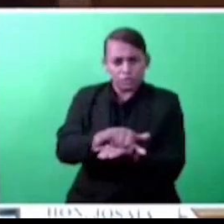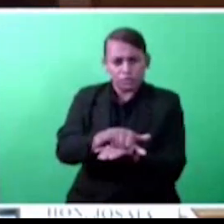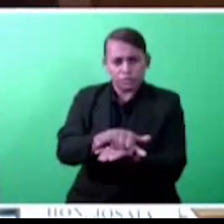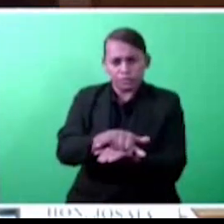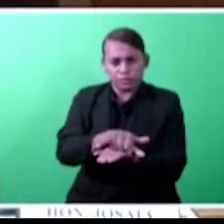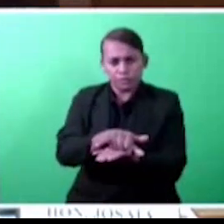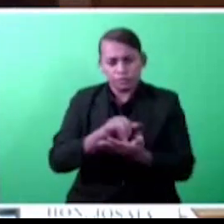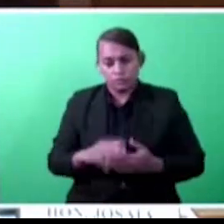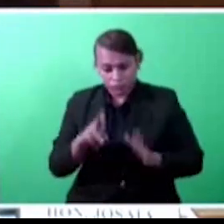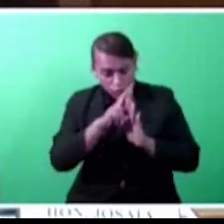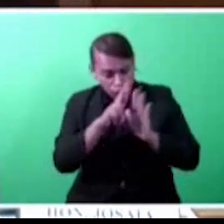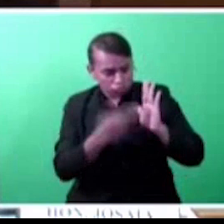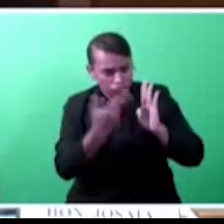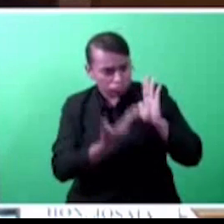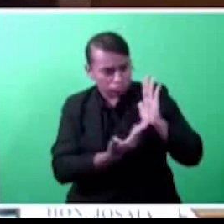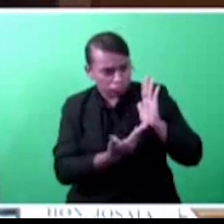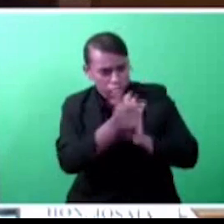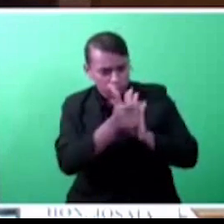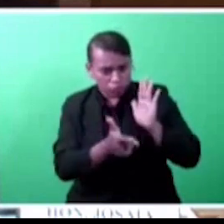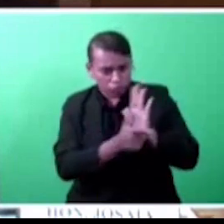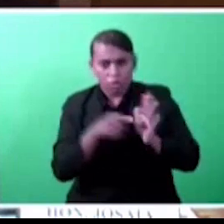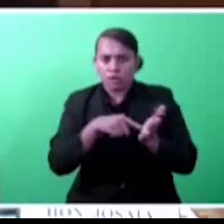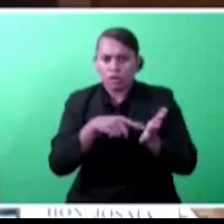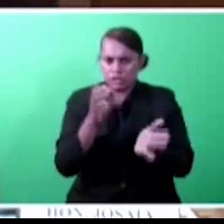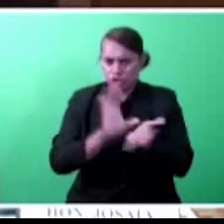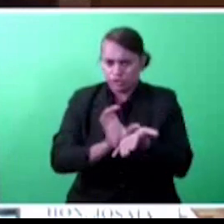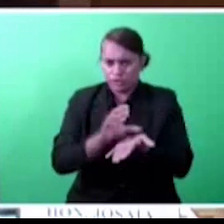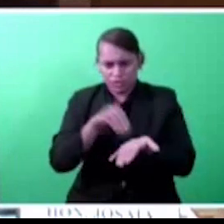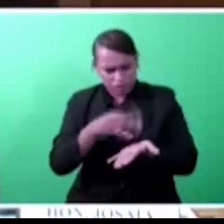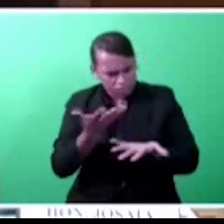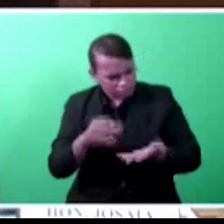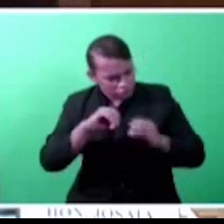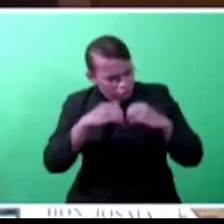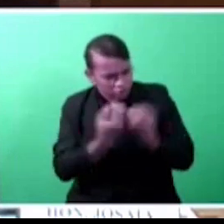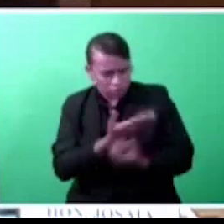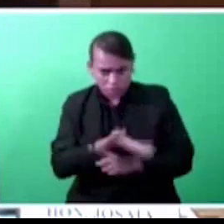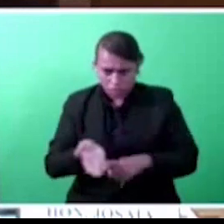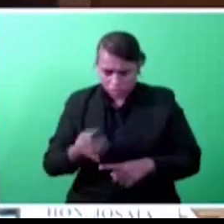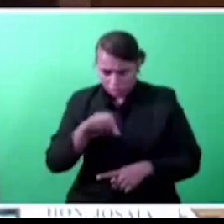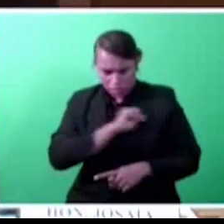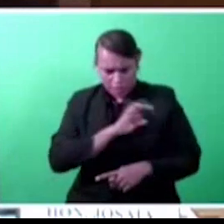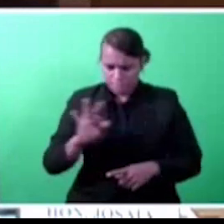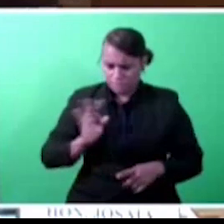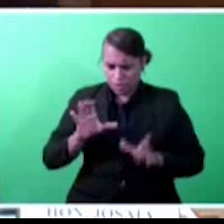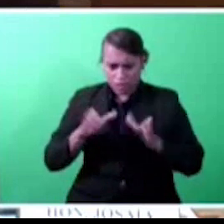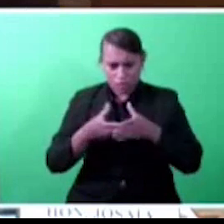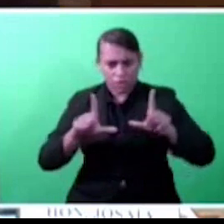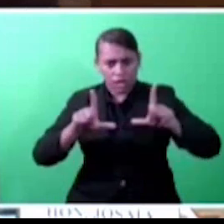regulations, civil aviation organization, personnel licensing and training, aircraft